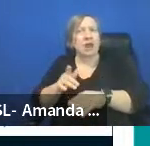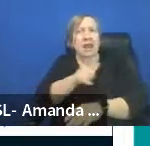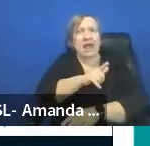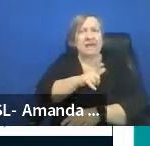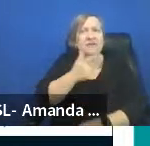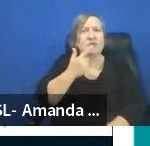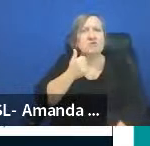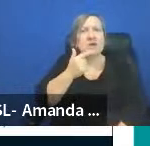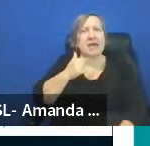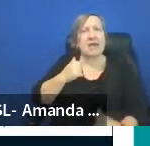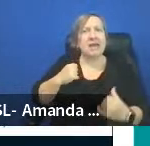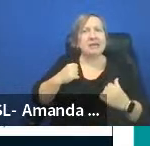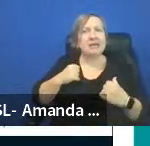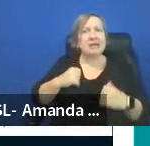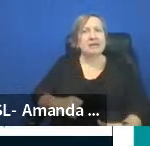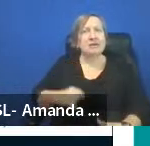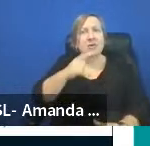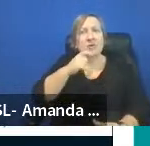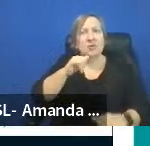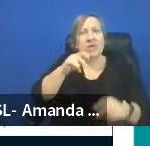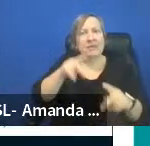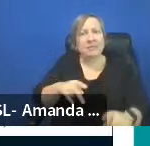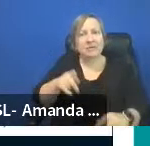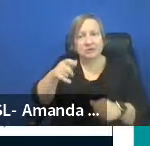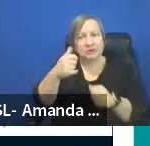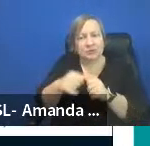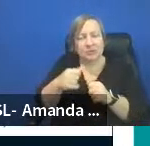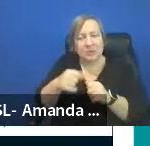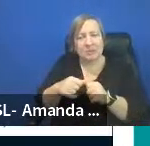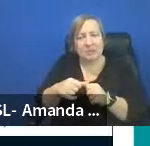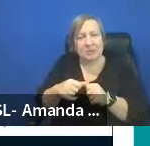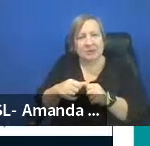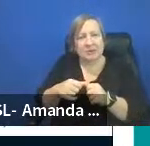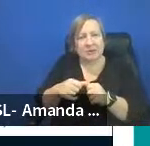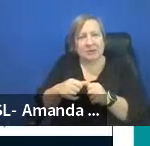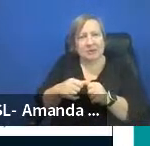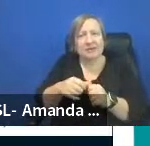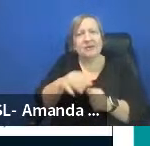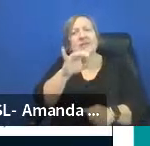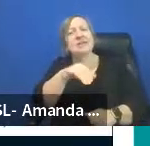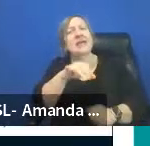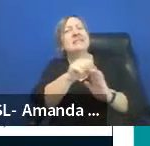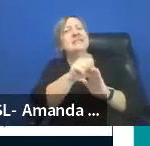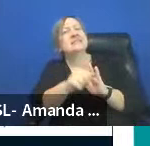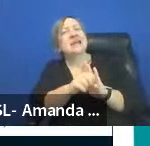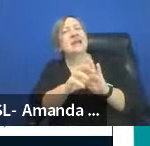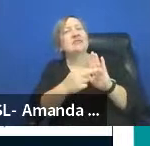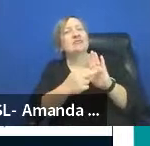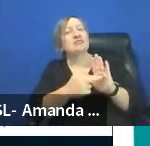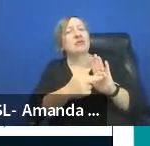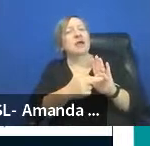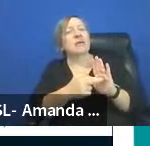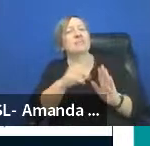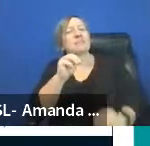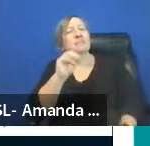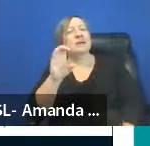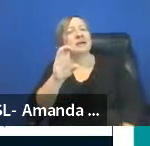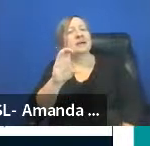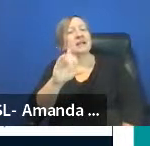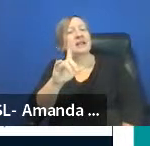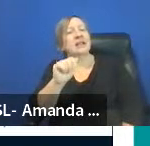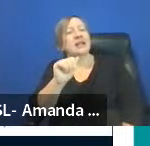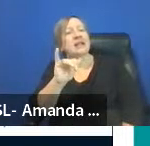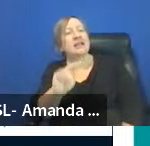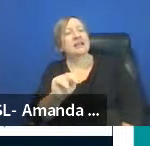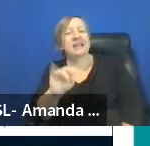red. Who is that person? Do you remember? That is State Representative McLean.